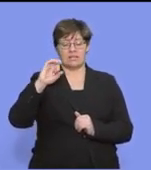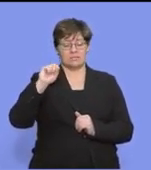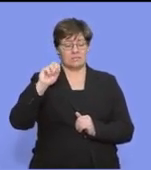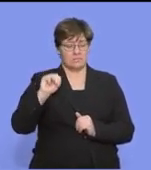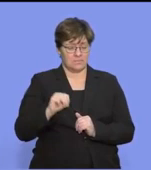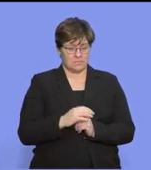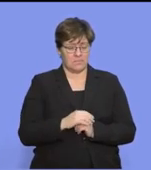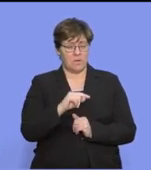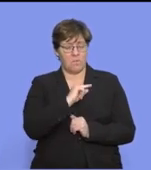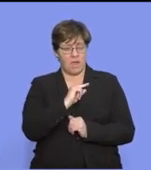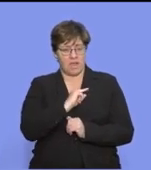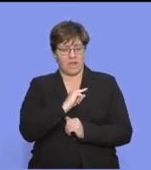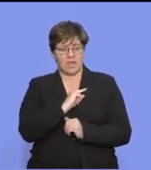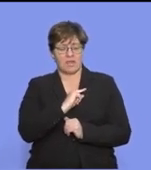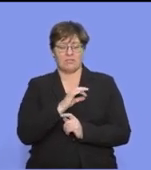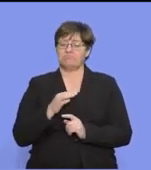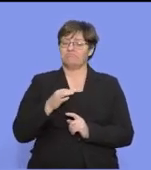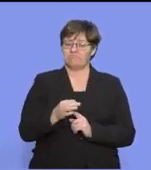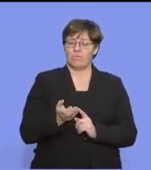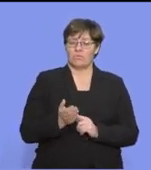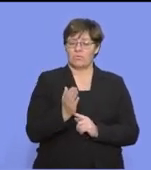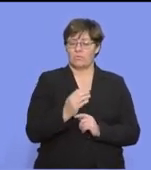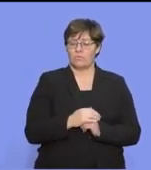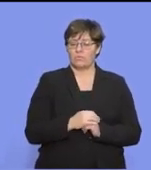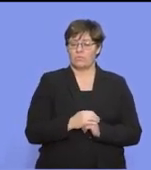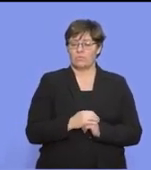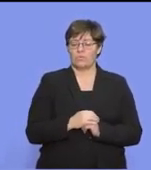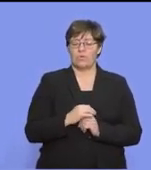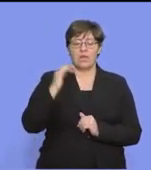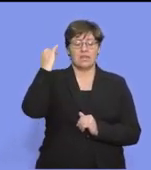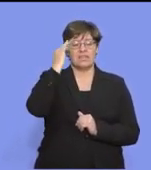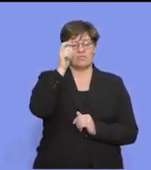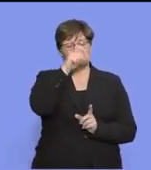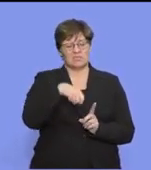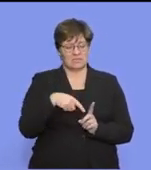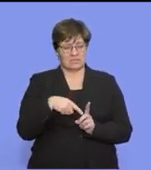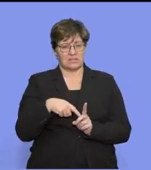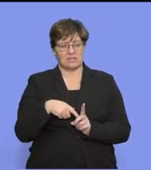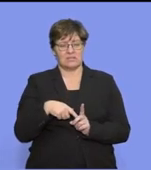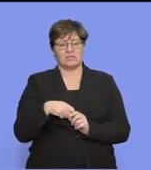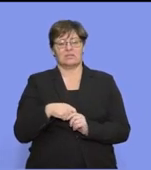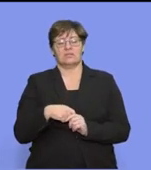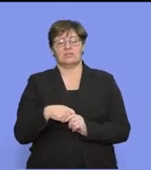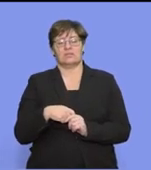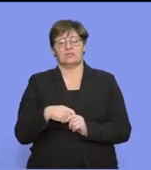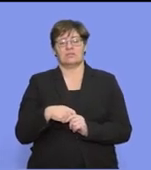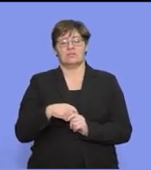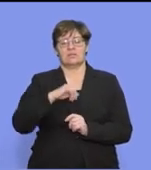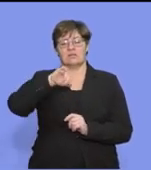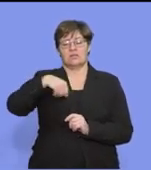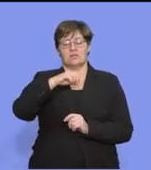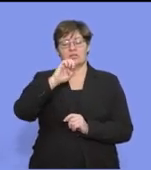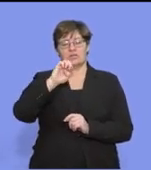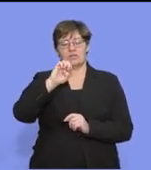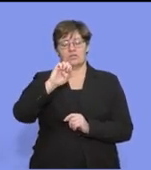it Lamarckism because it was put forward by a theorist or a scientist called